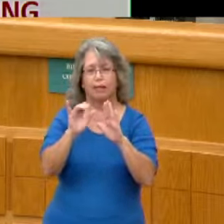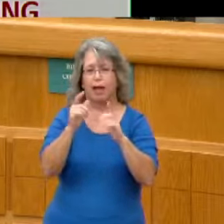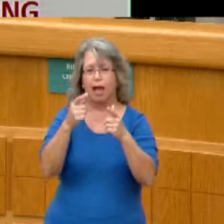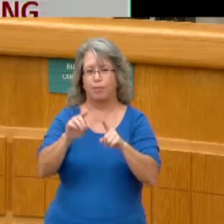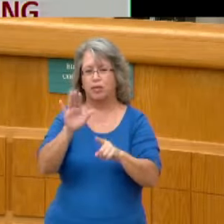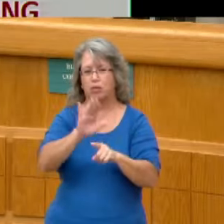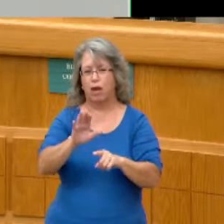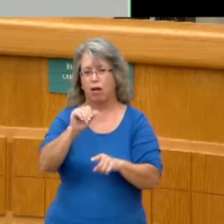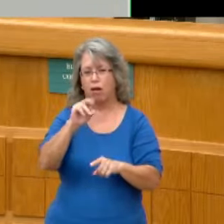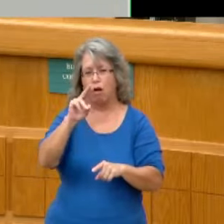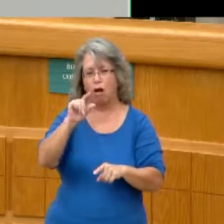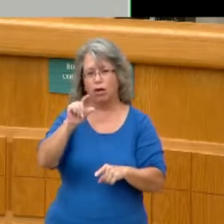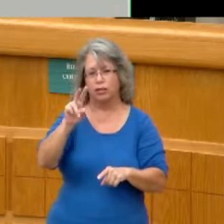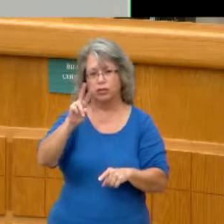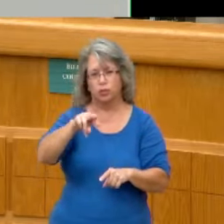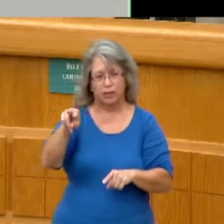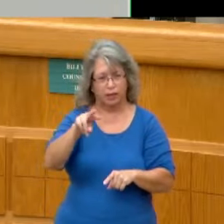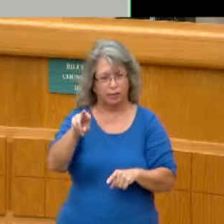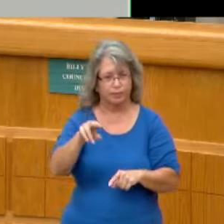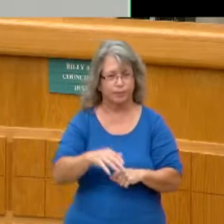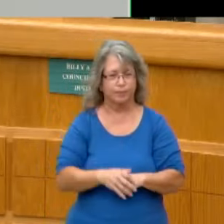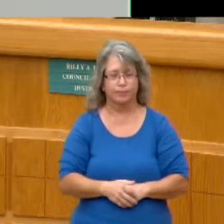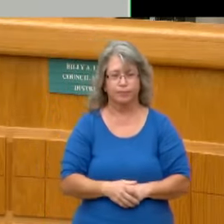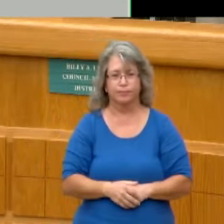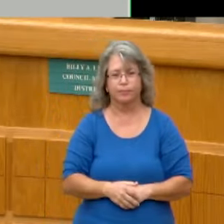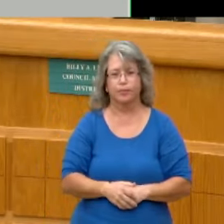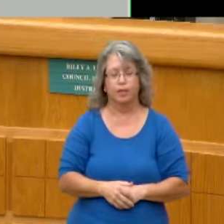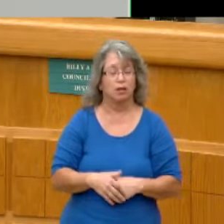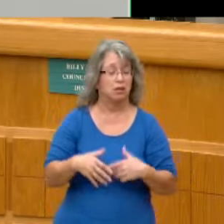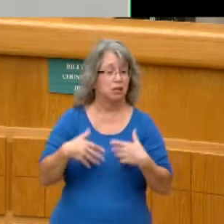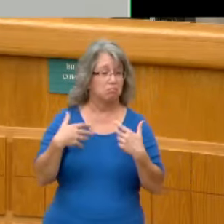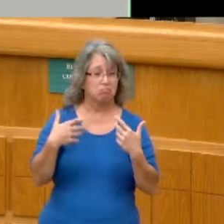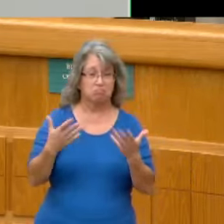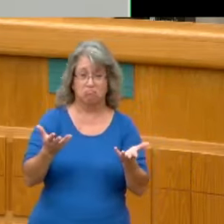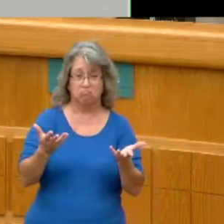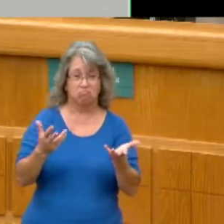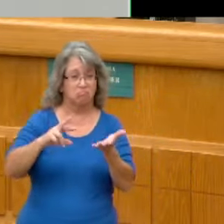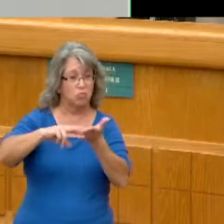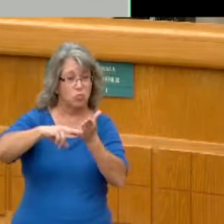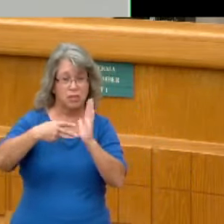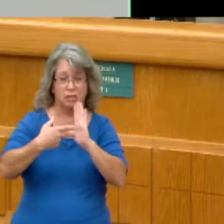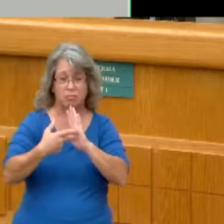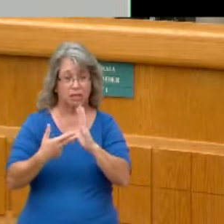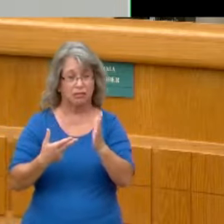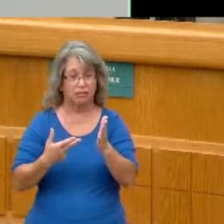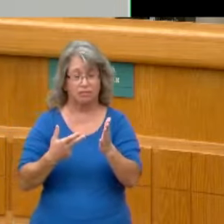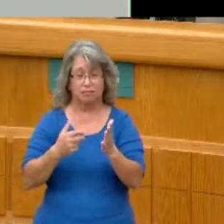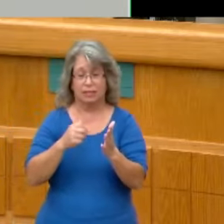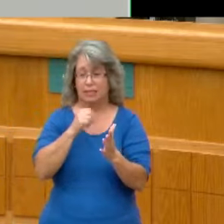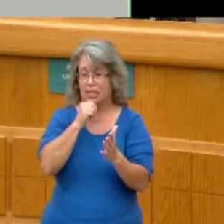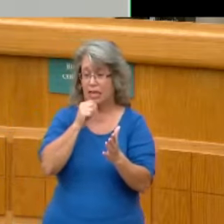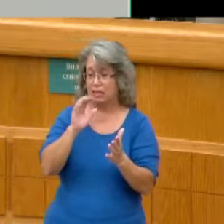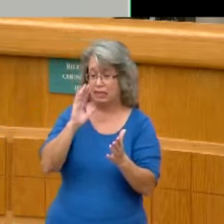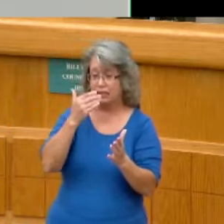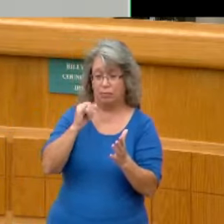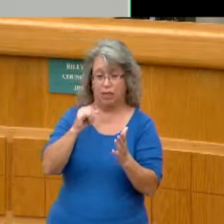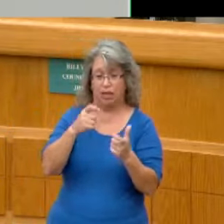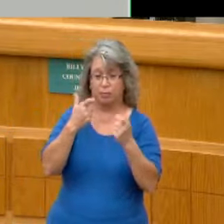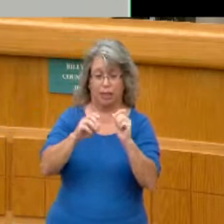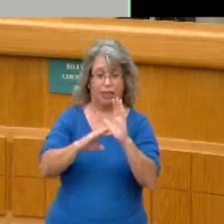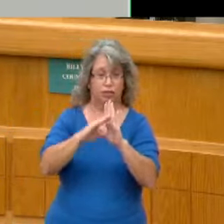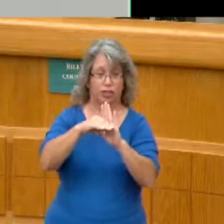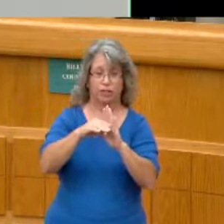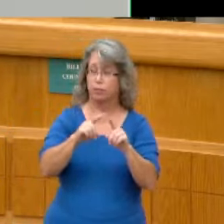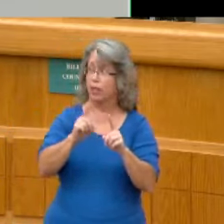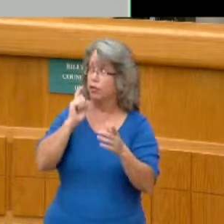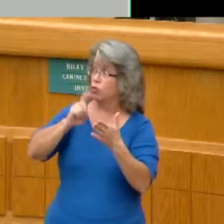August 22nd. Okay, so what effect does that change have? It didn't look very big on that last graph, but on this graph in the